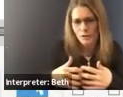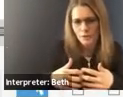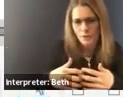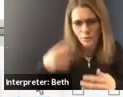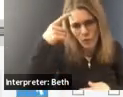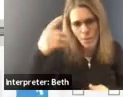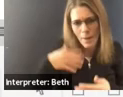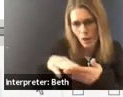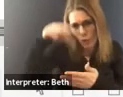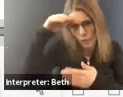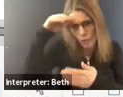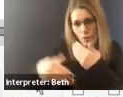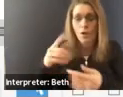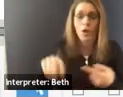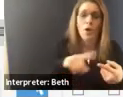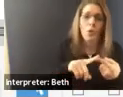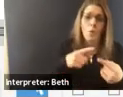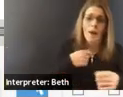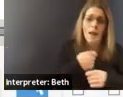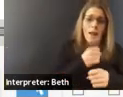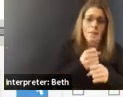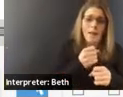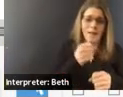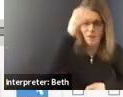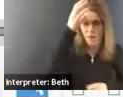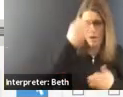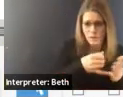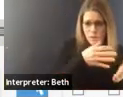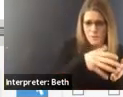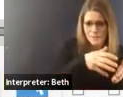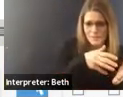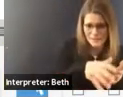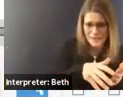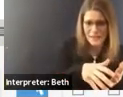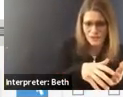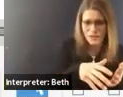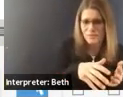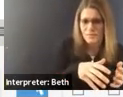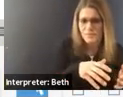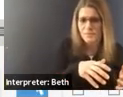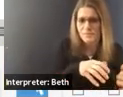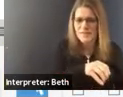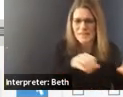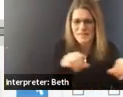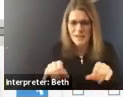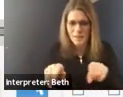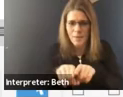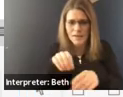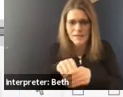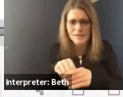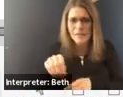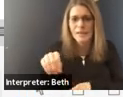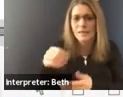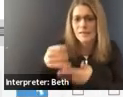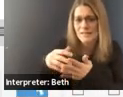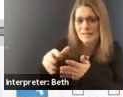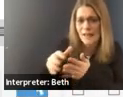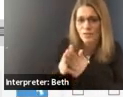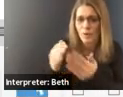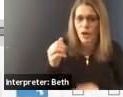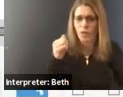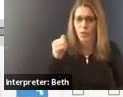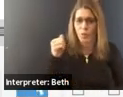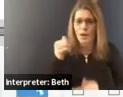sketch, even the ones I did in Sketchbook, these rear sections here, I still had no idea what these were going to look like.